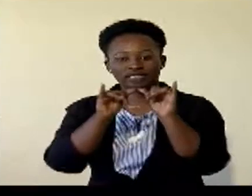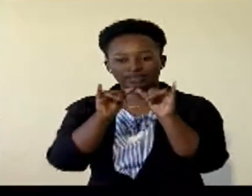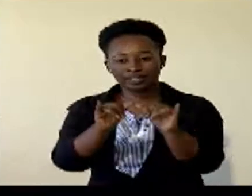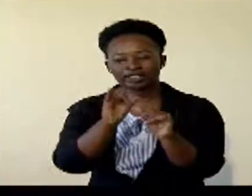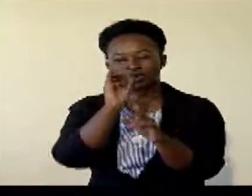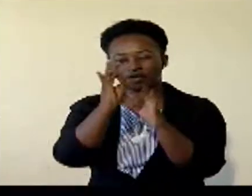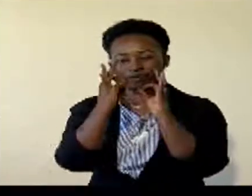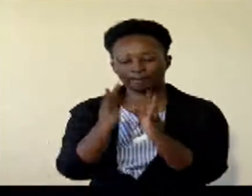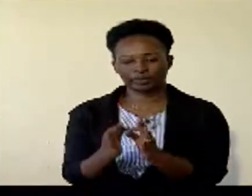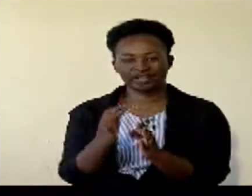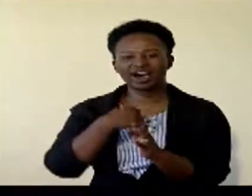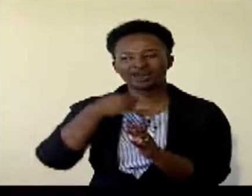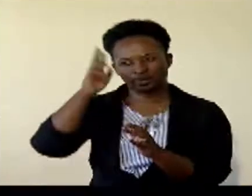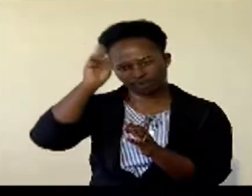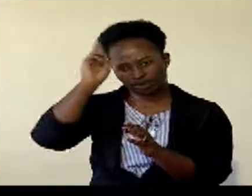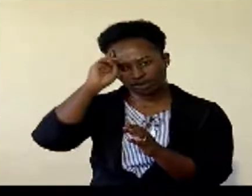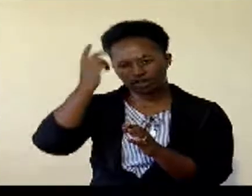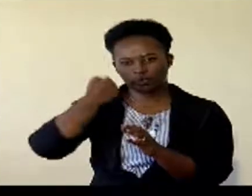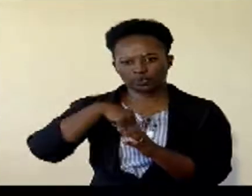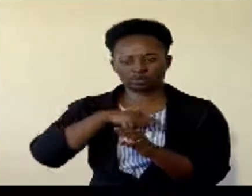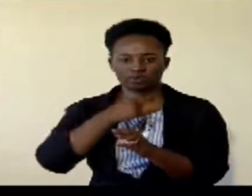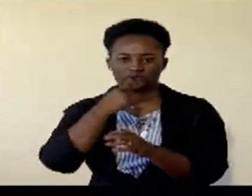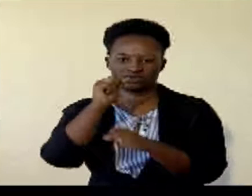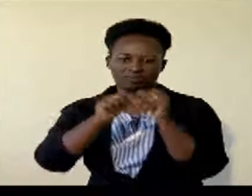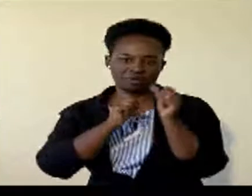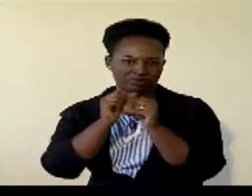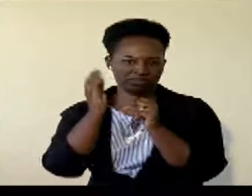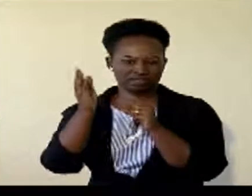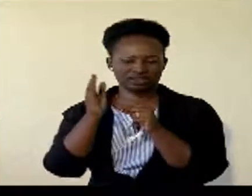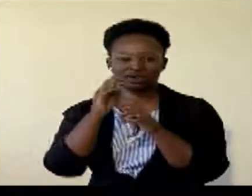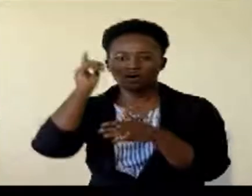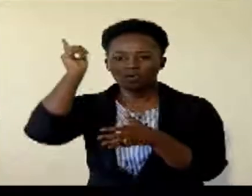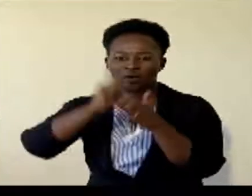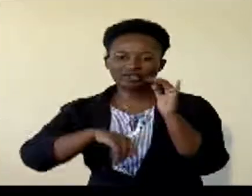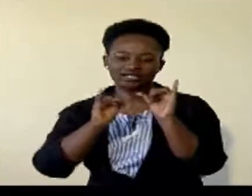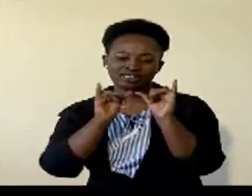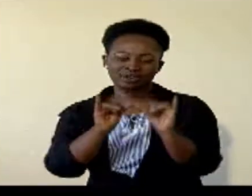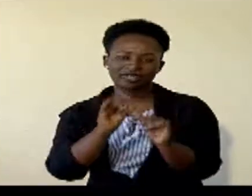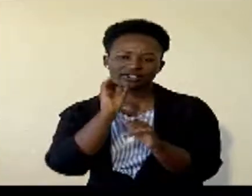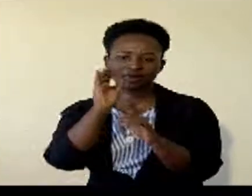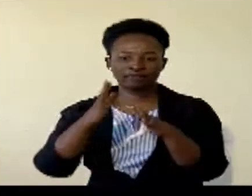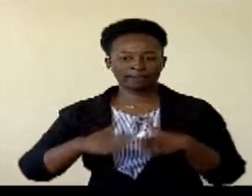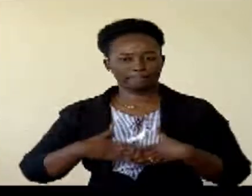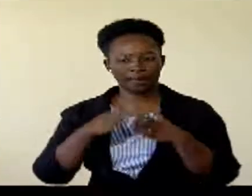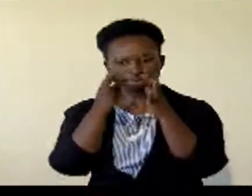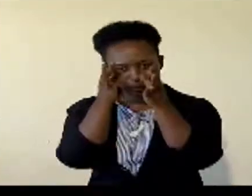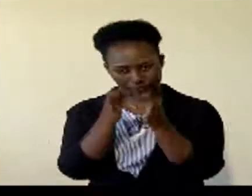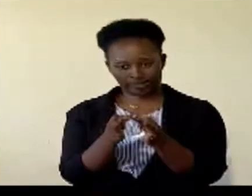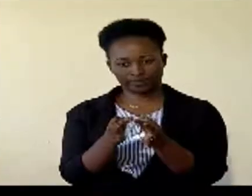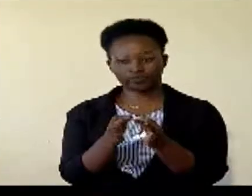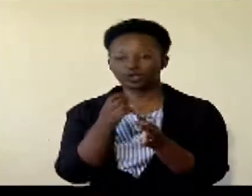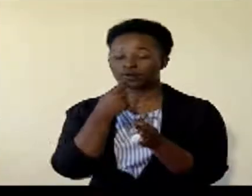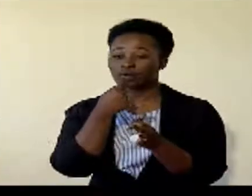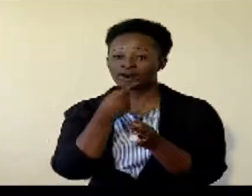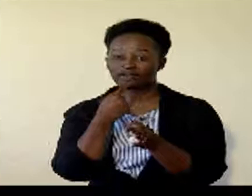body? I remember we talked about this, right? What is stability of a body? We said stability of a